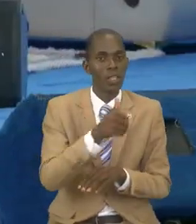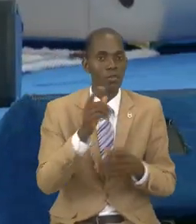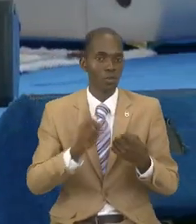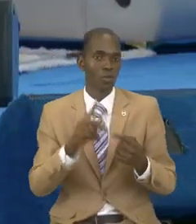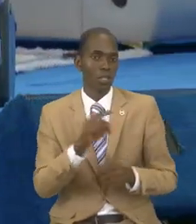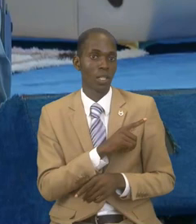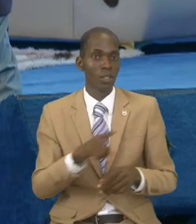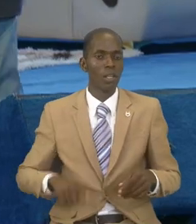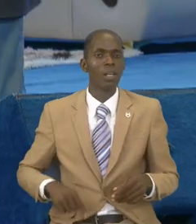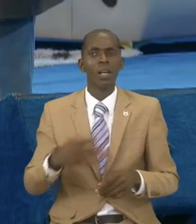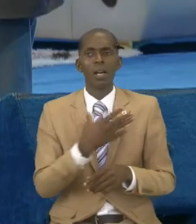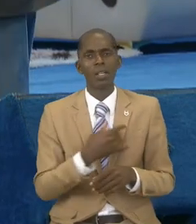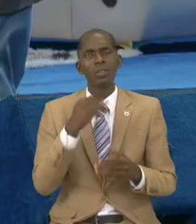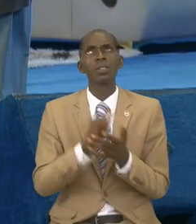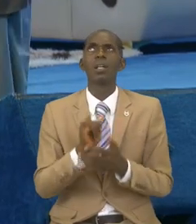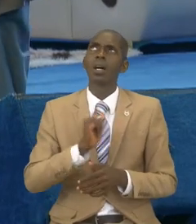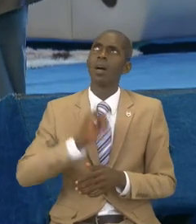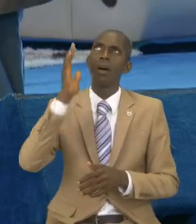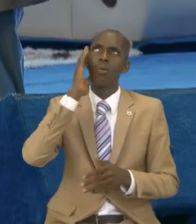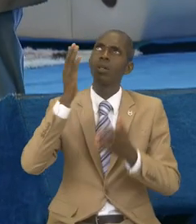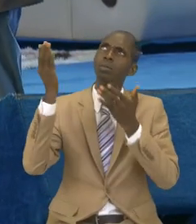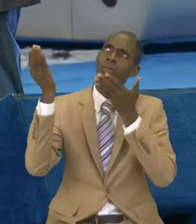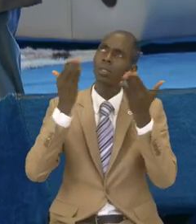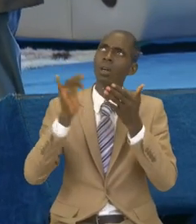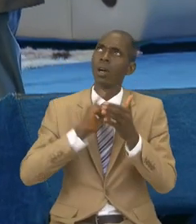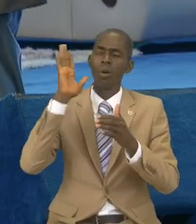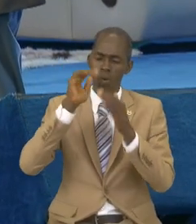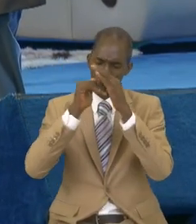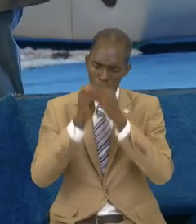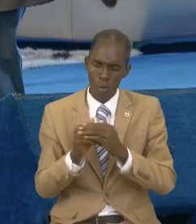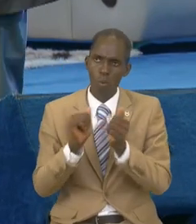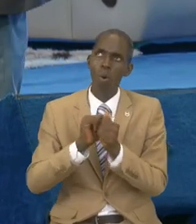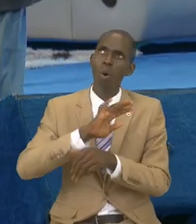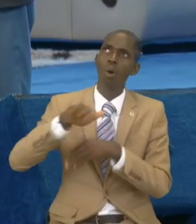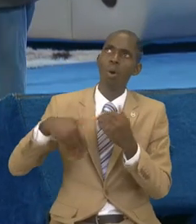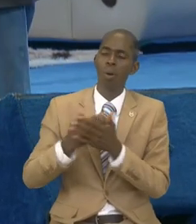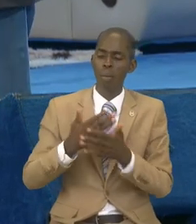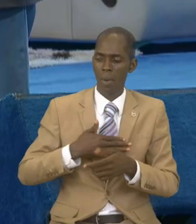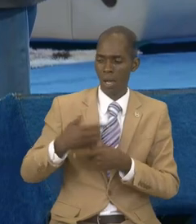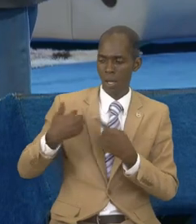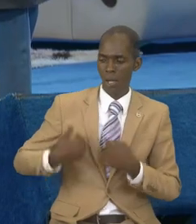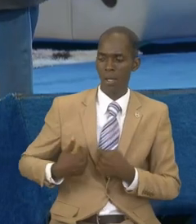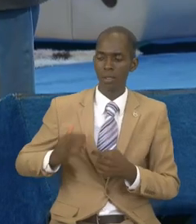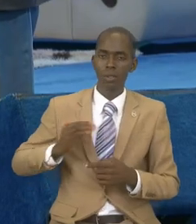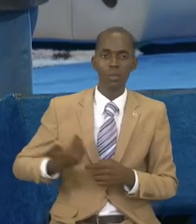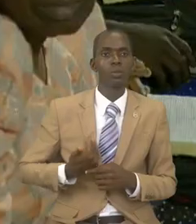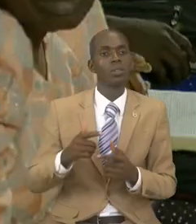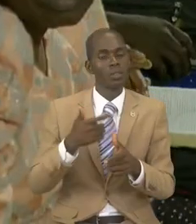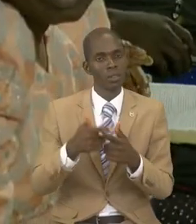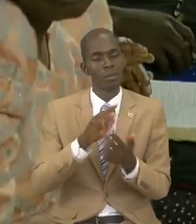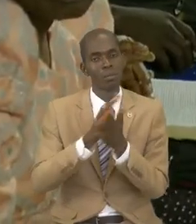Lord, I will serve, I will worship with all my heart, with all my soul. Peace be unto